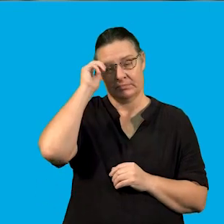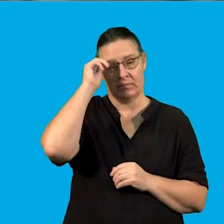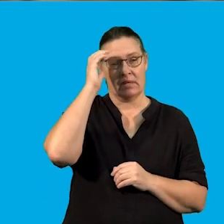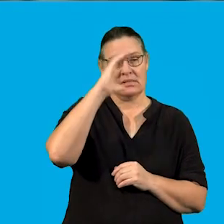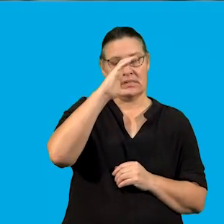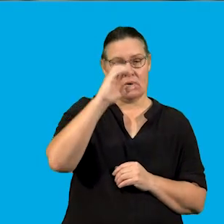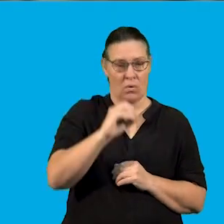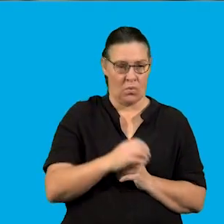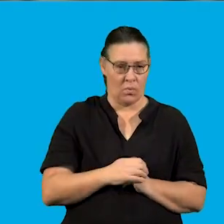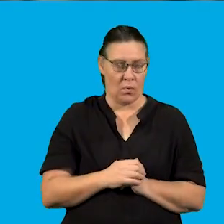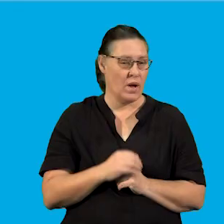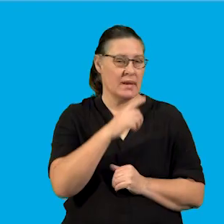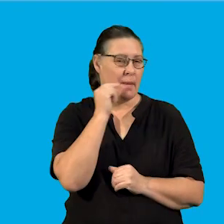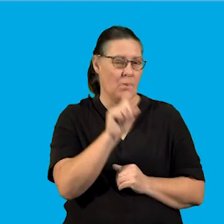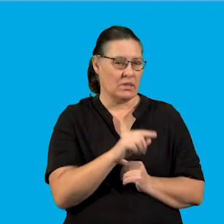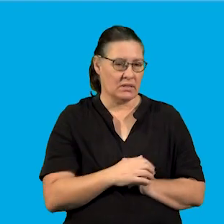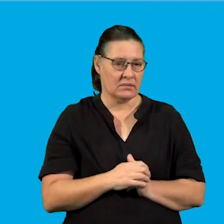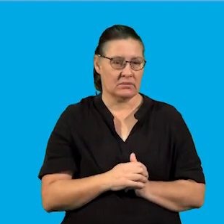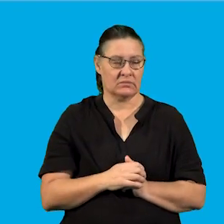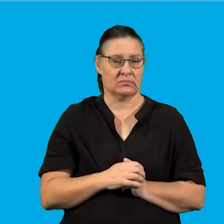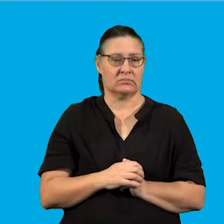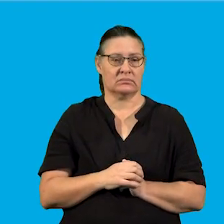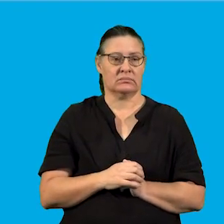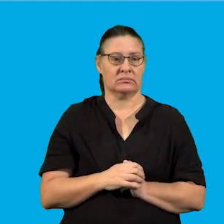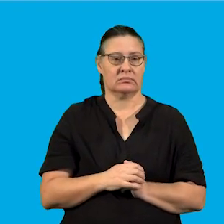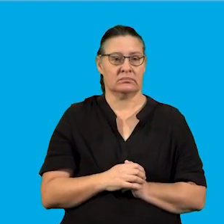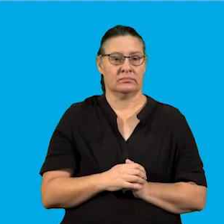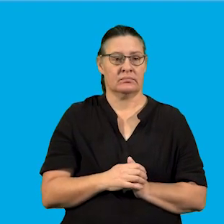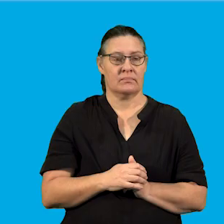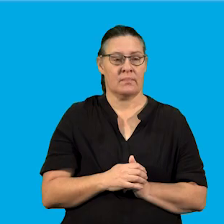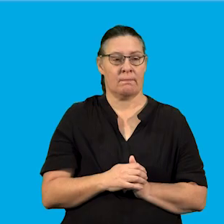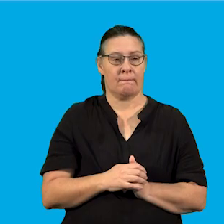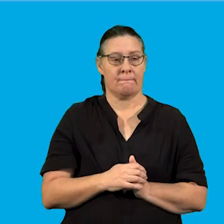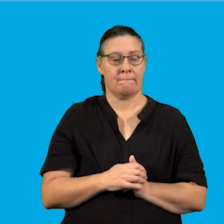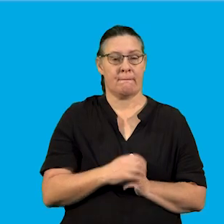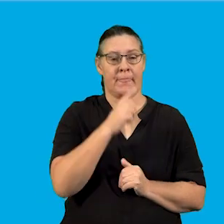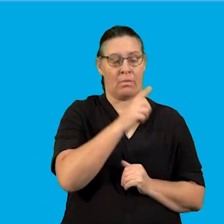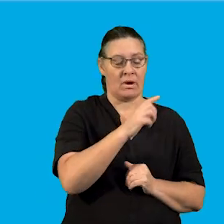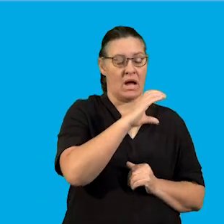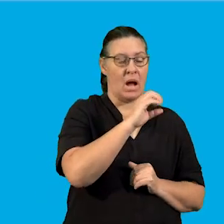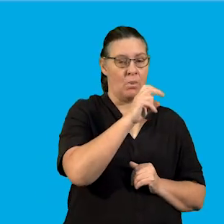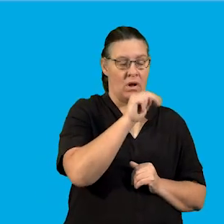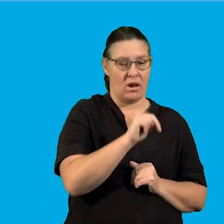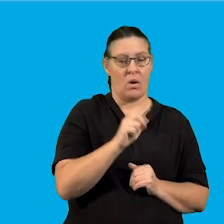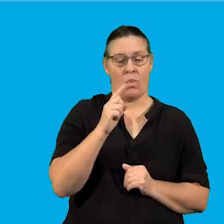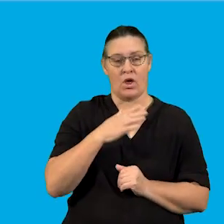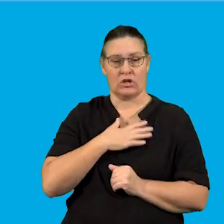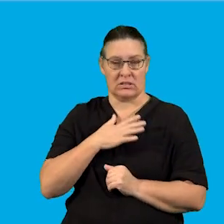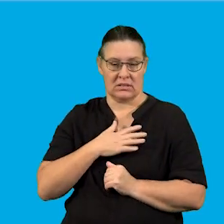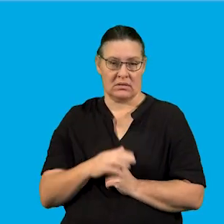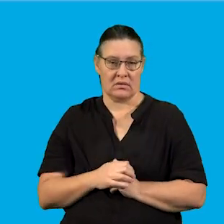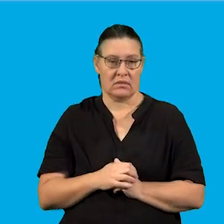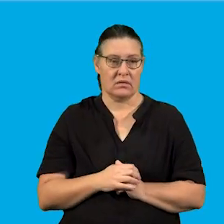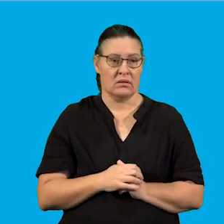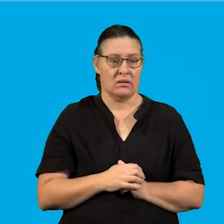first one, it is CO. What is the name of this particular compound? So we have one carbon and then 1